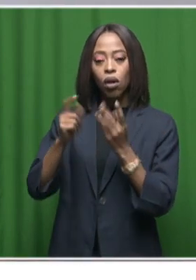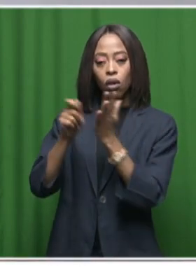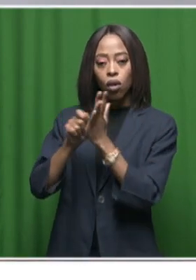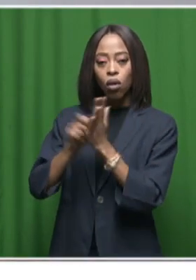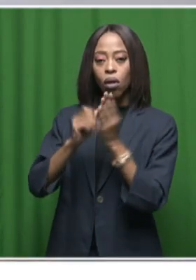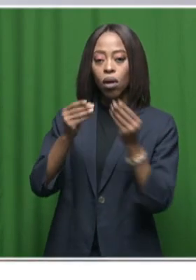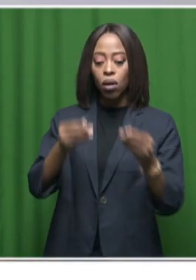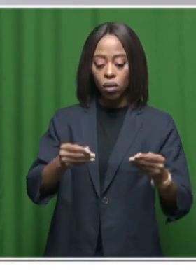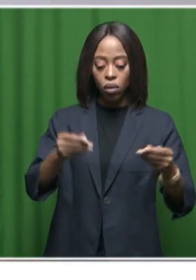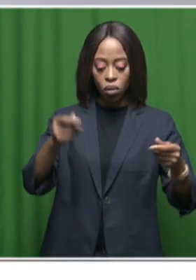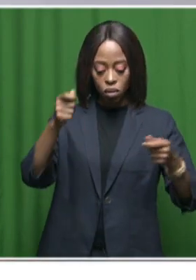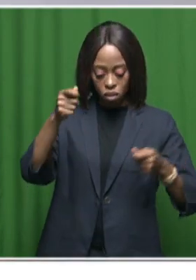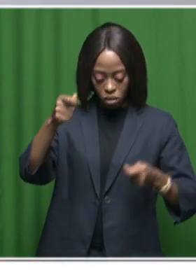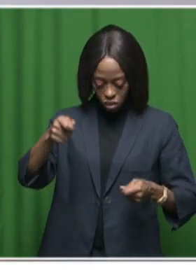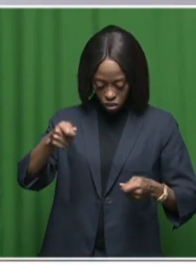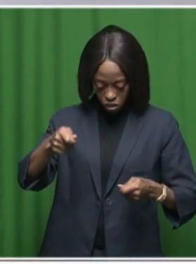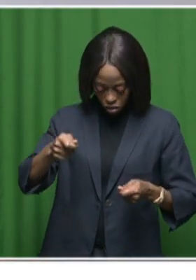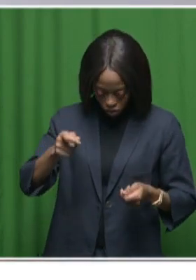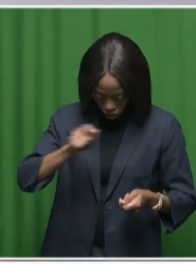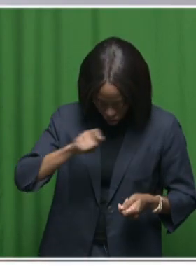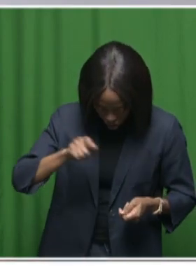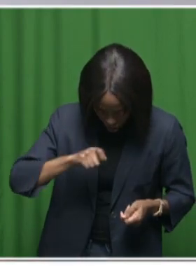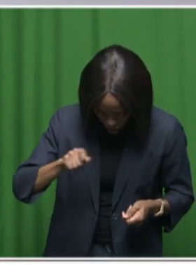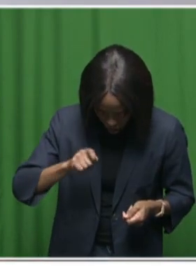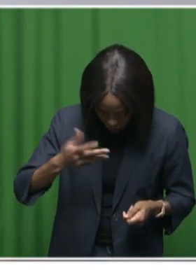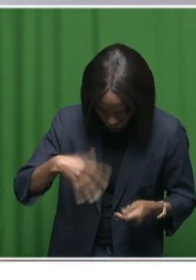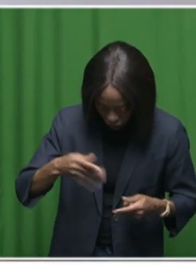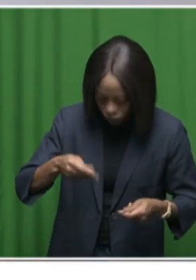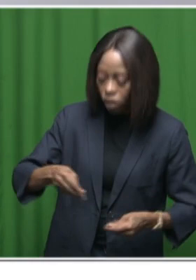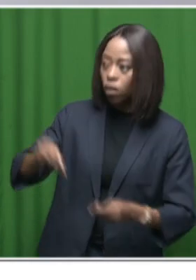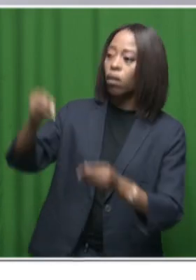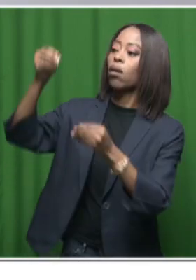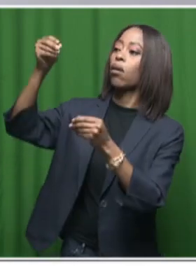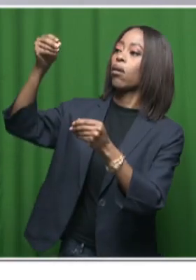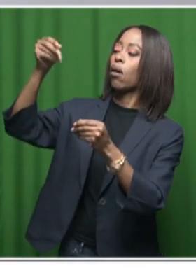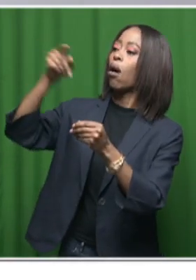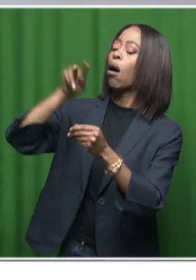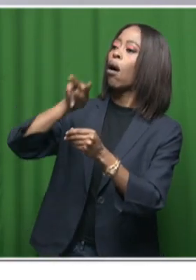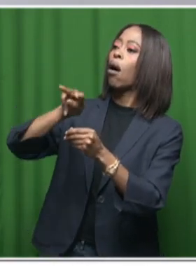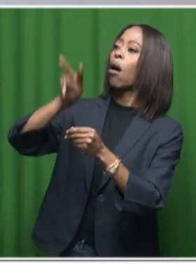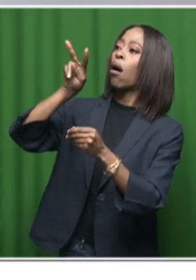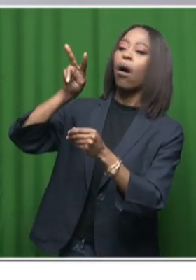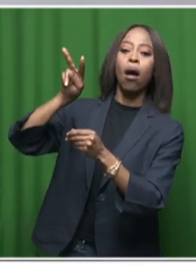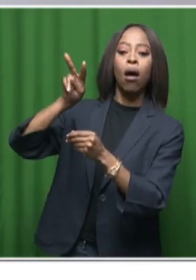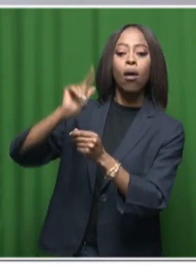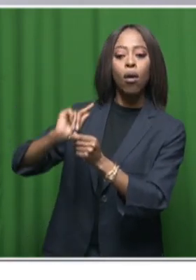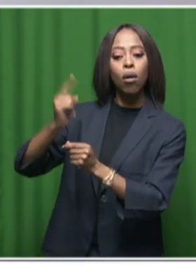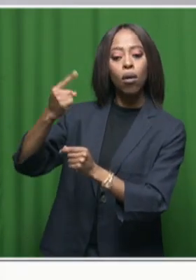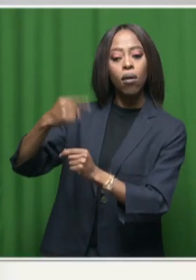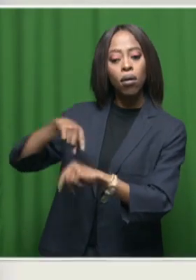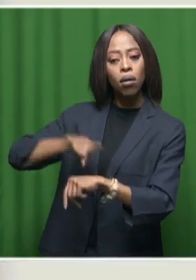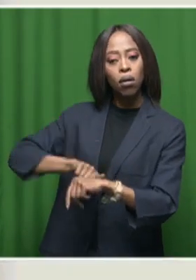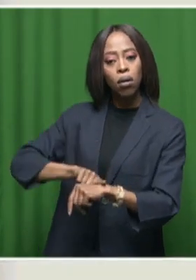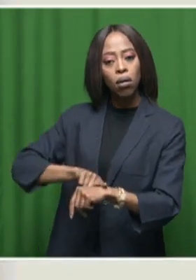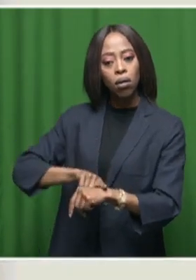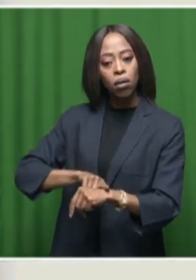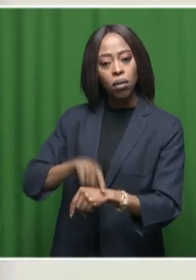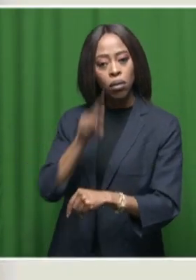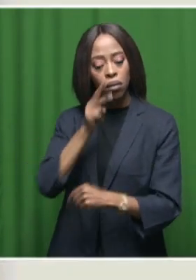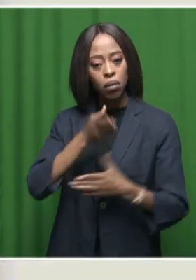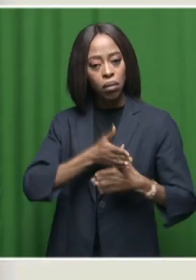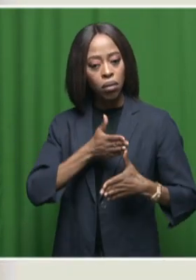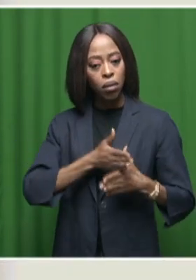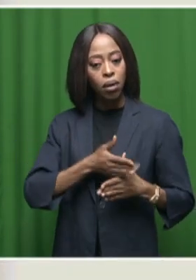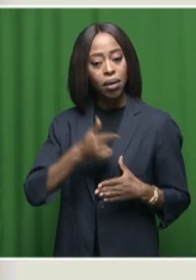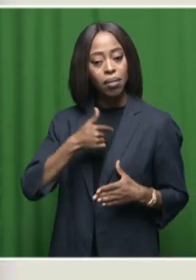the wall, it becomes a totally different thing. So a lot of the time you're sort of seeing the work for the first time. I think for me, the works that are